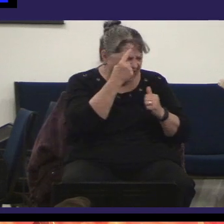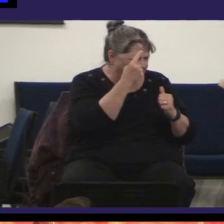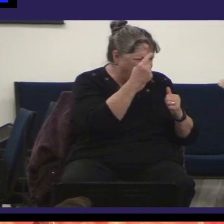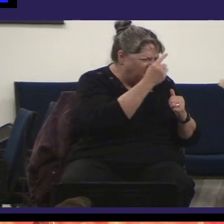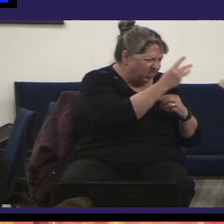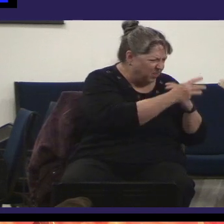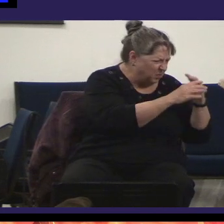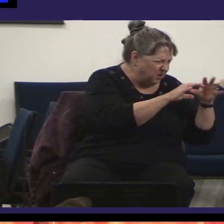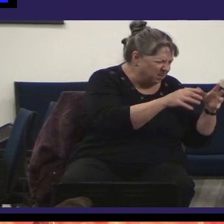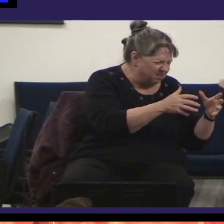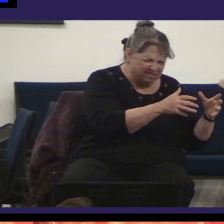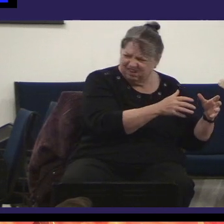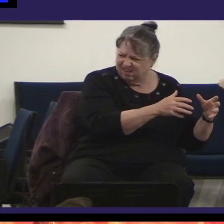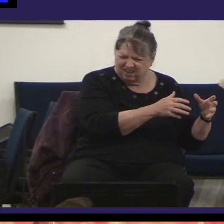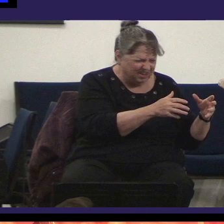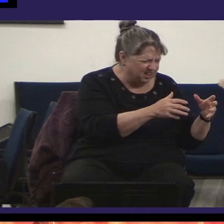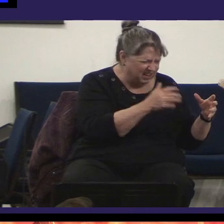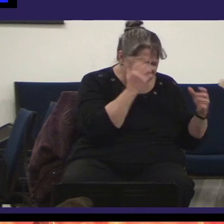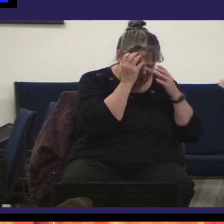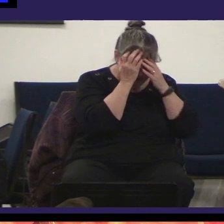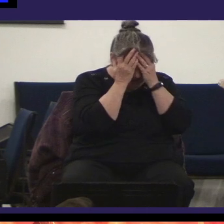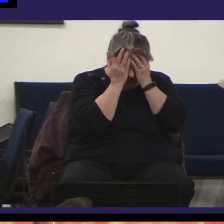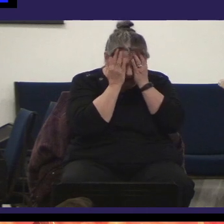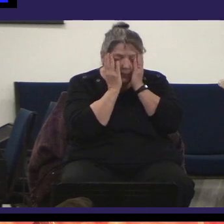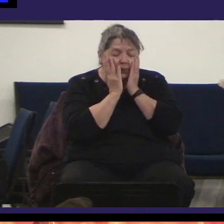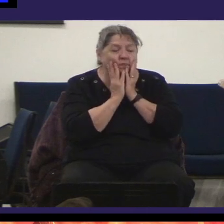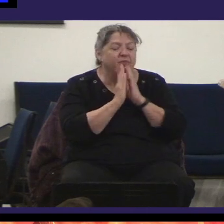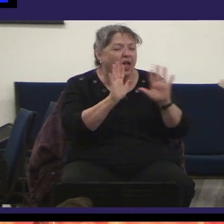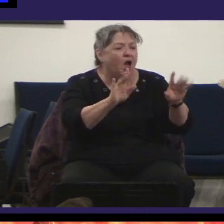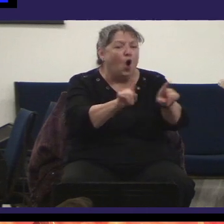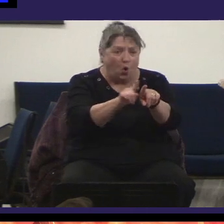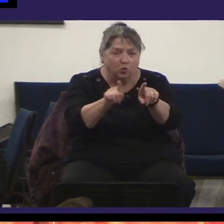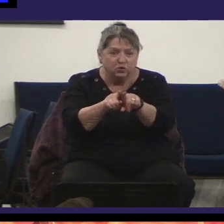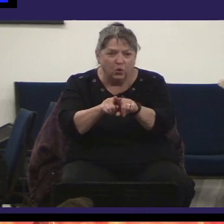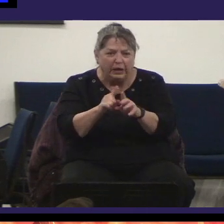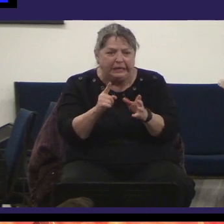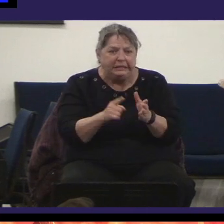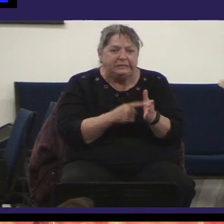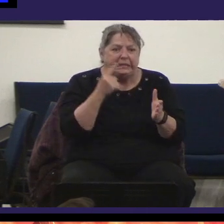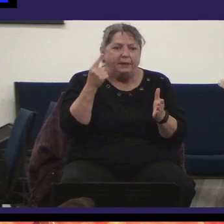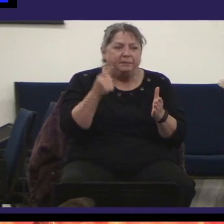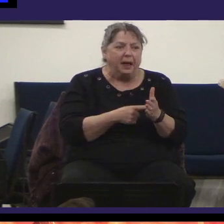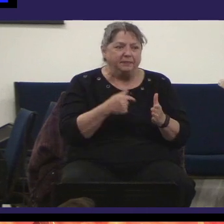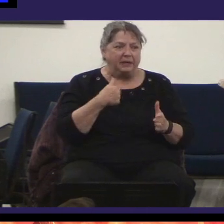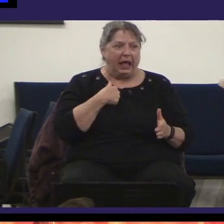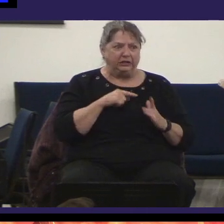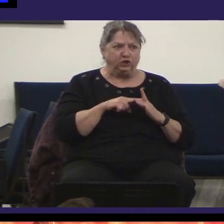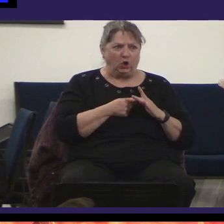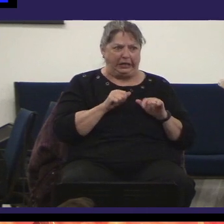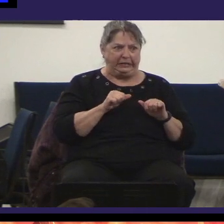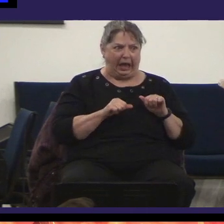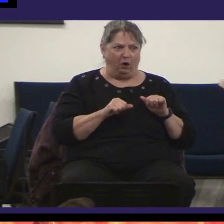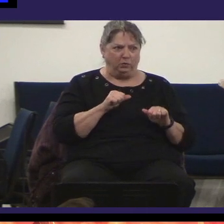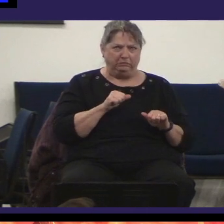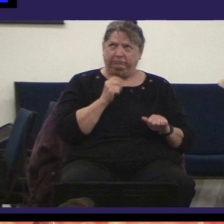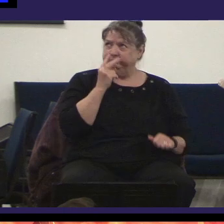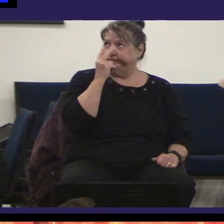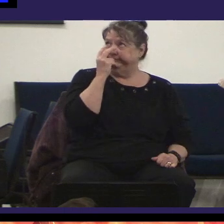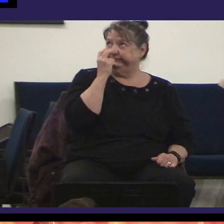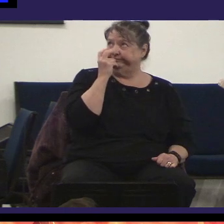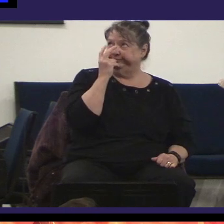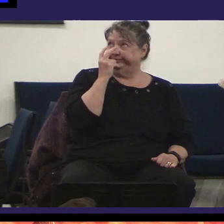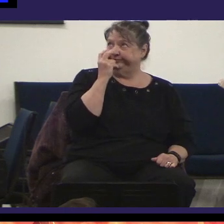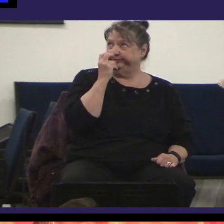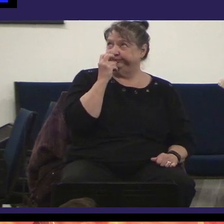know, one of the other things is sometimes I have doubt. I doubt certain things, you know, in